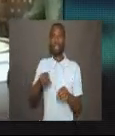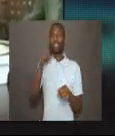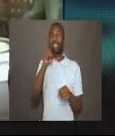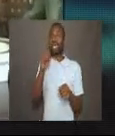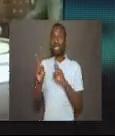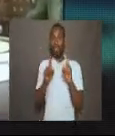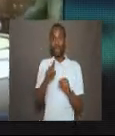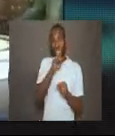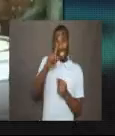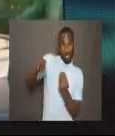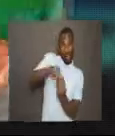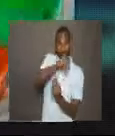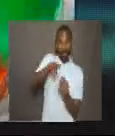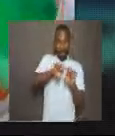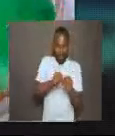one another.